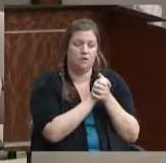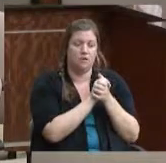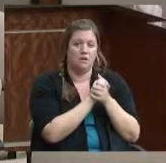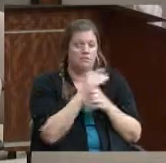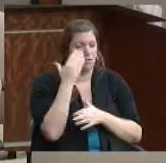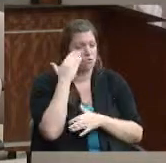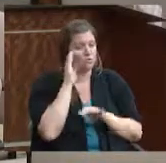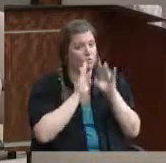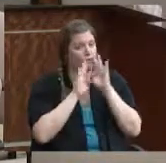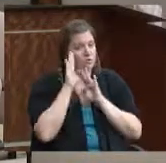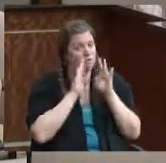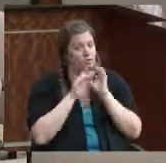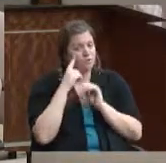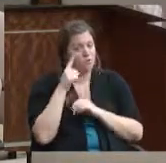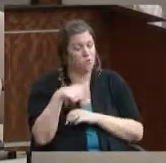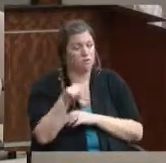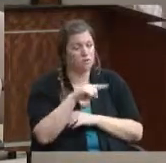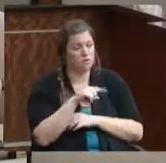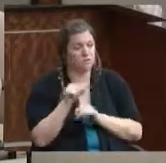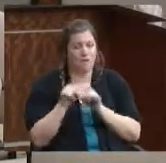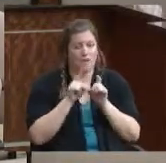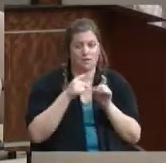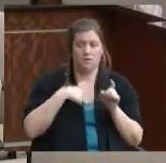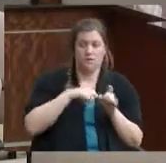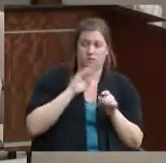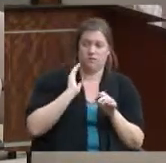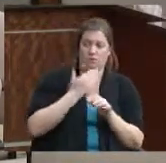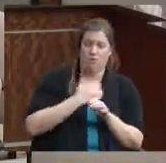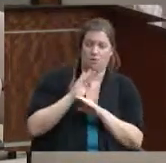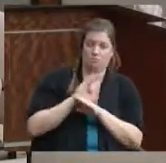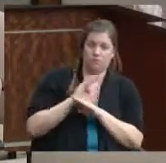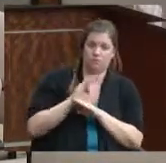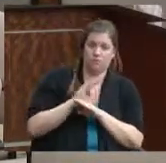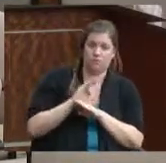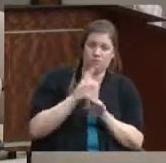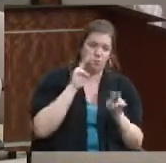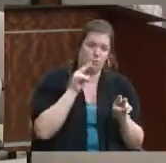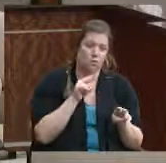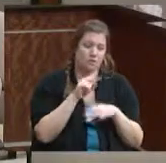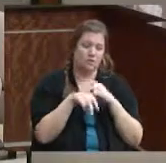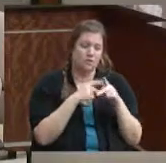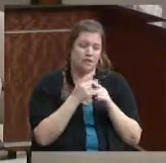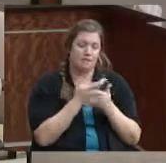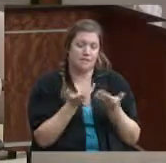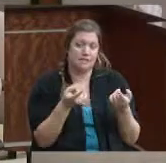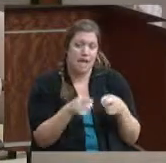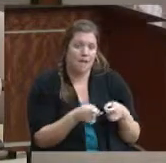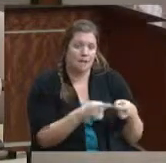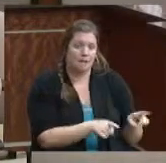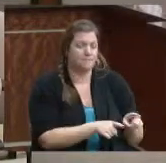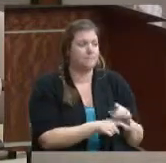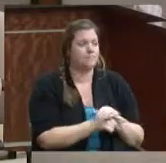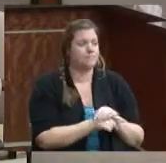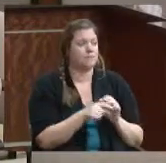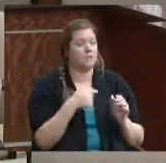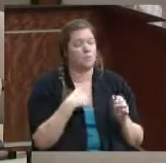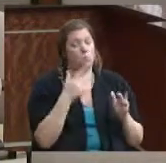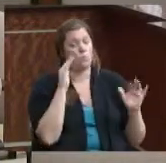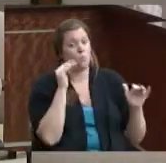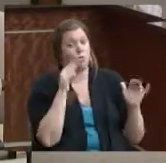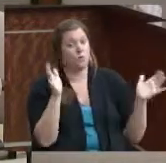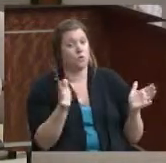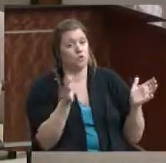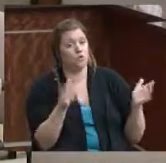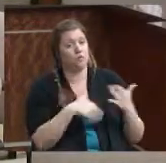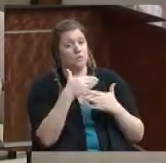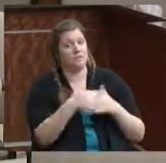as frustrating for them as it is for us in our business capacity to watch this kind of stuff go on. And I just hope and encourage the citizen,